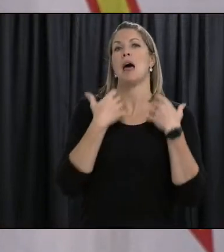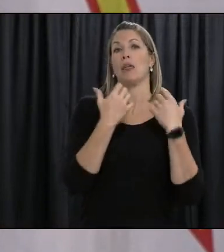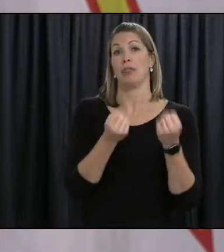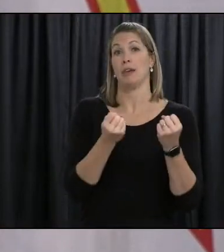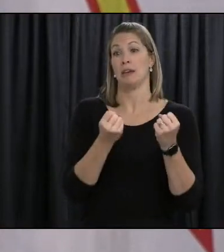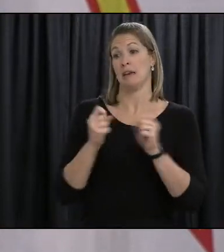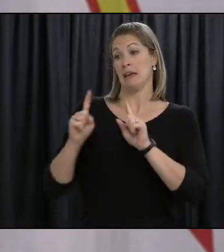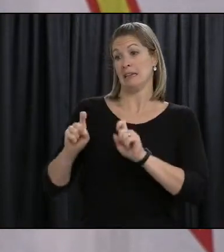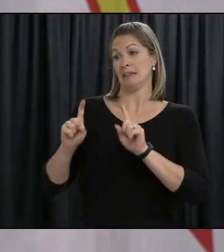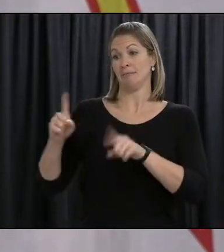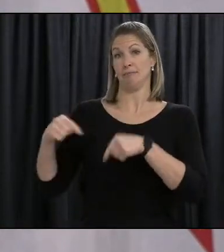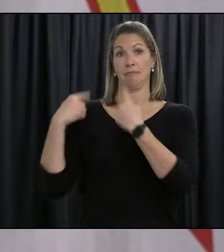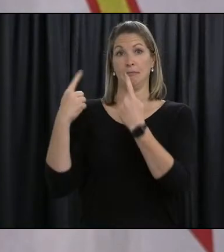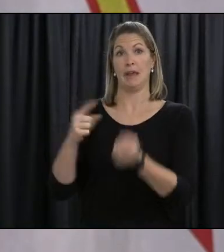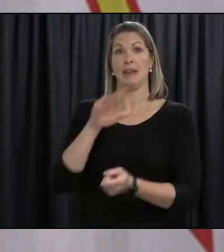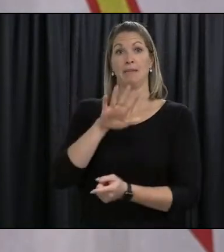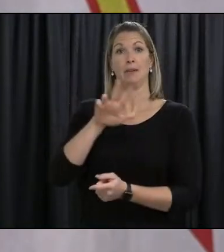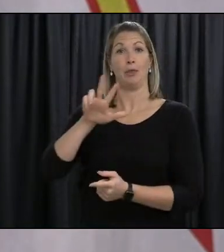have tested